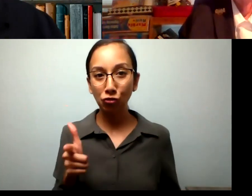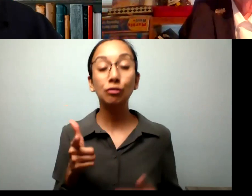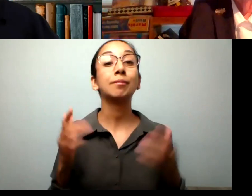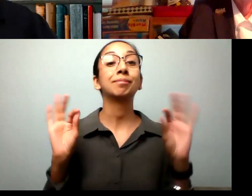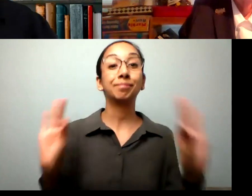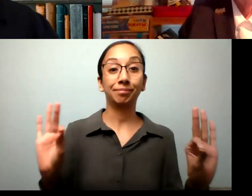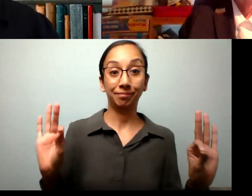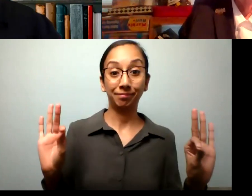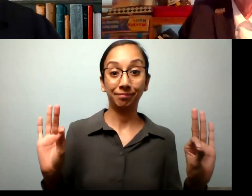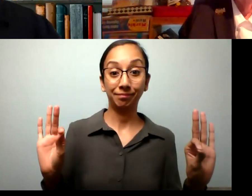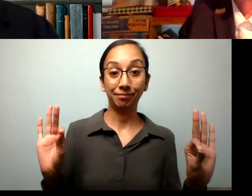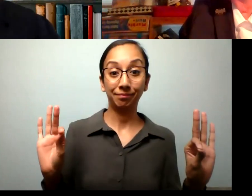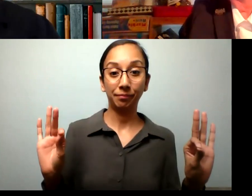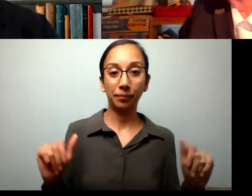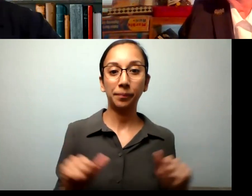go.